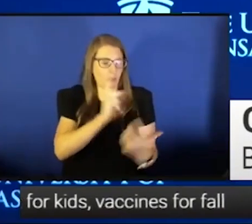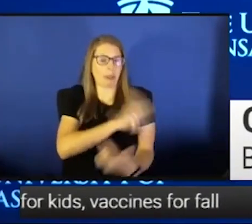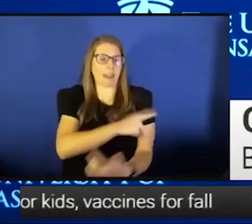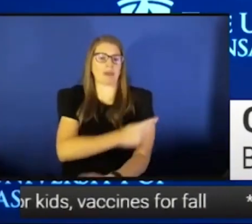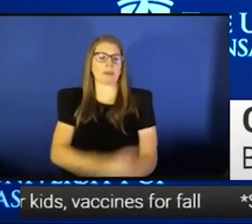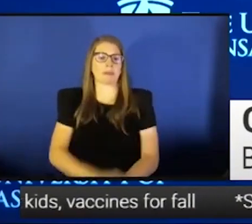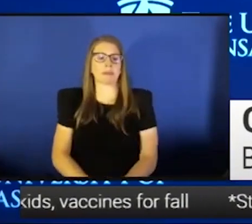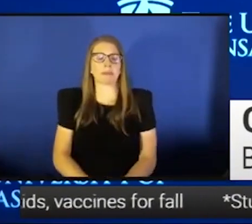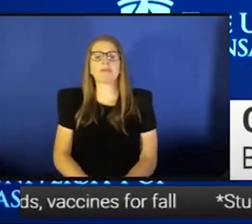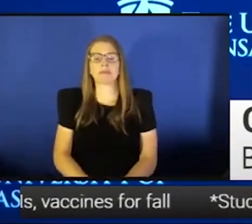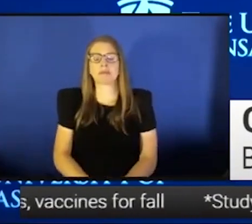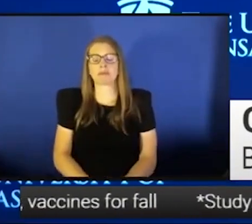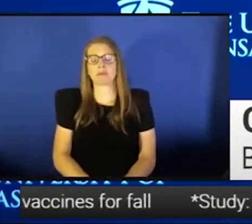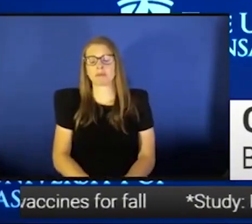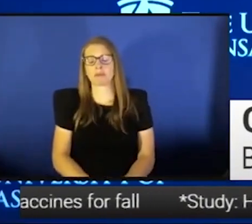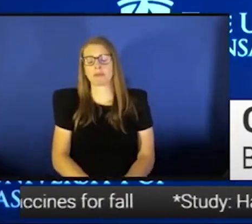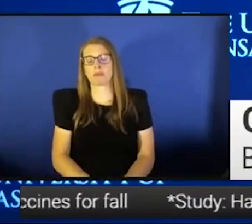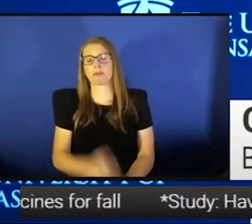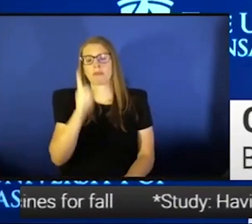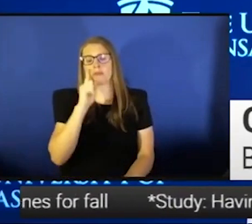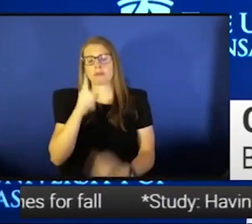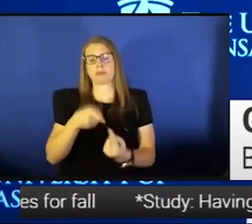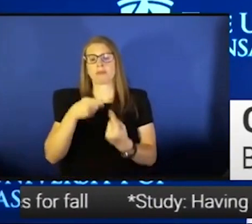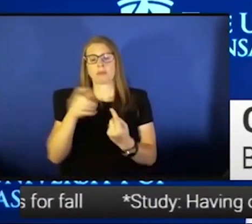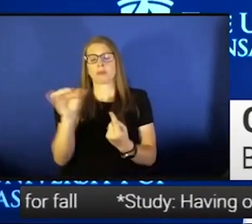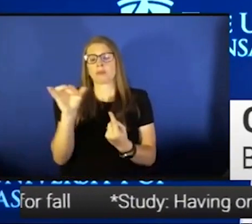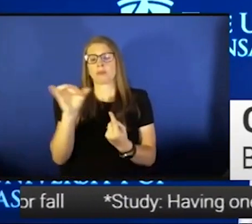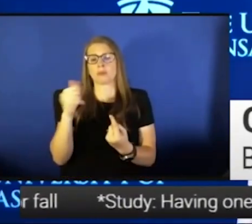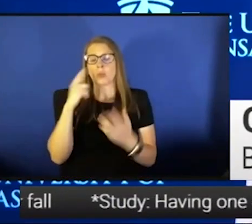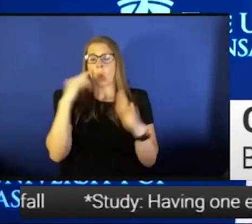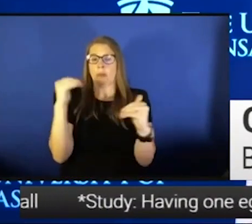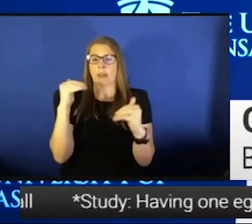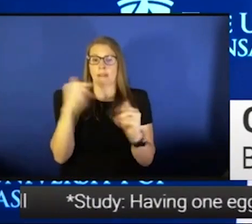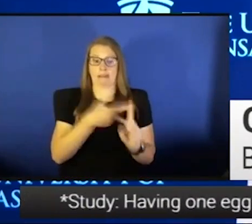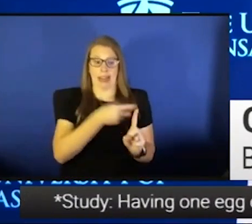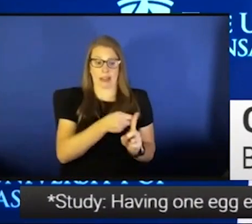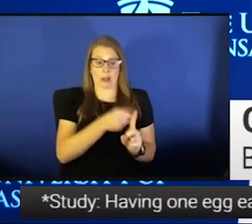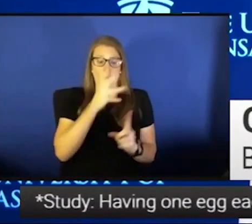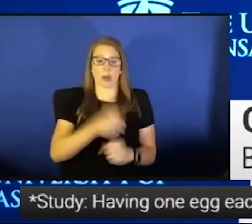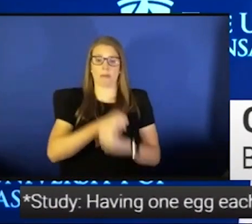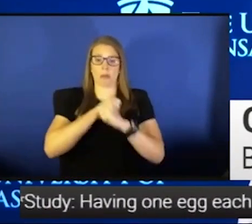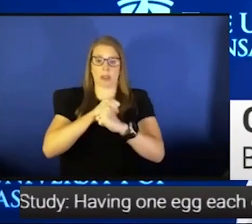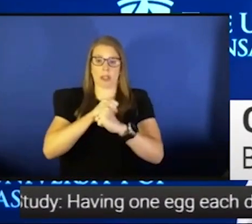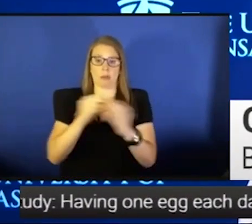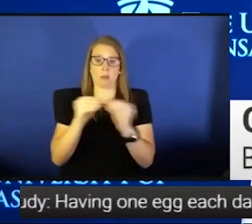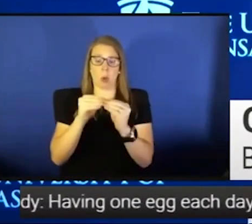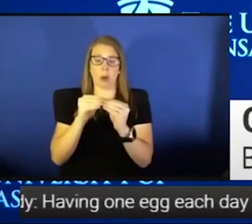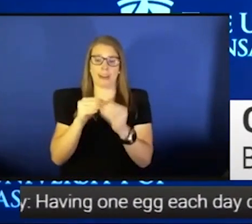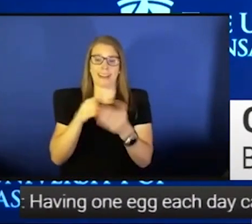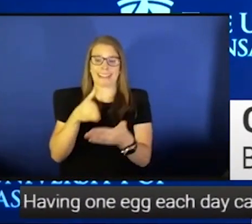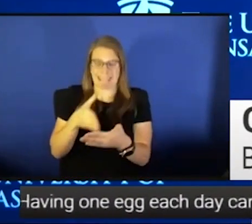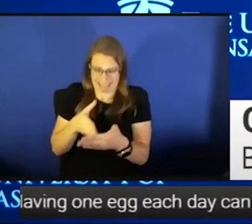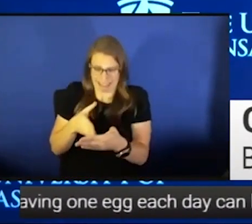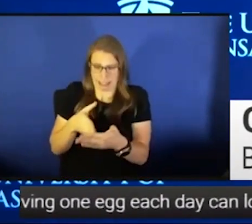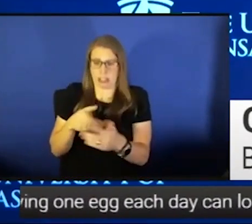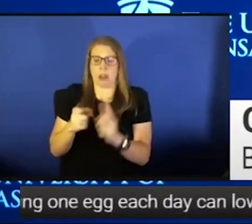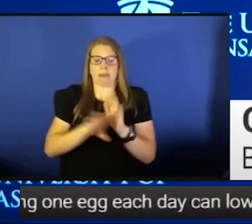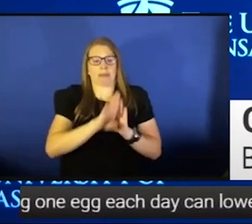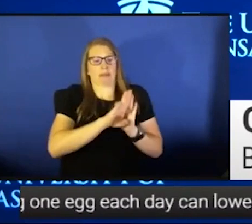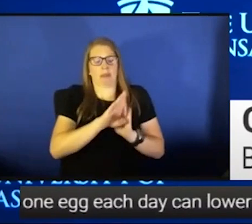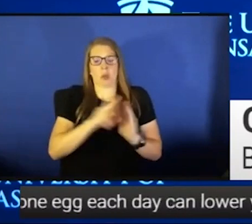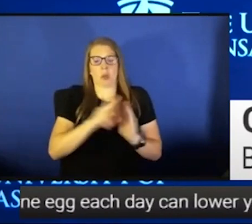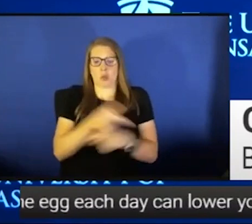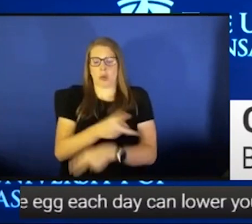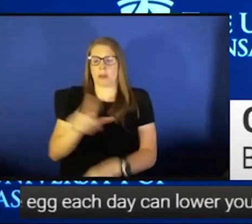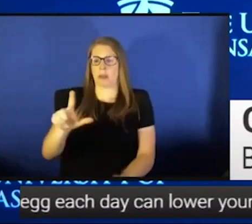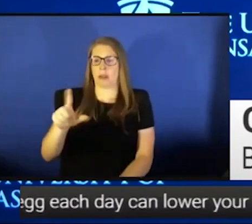think one of the struggles is too that we had really hoped that vaccination was going to protect more against long COVID. Yeah. And what we're seeing is some emerging